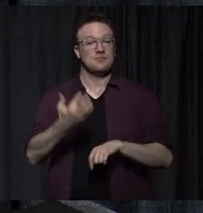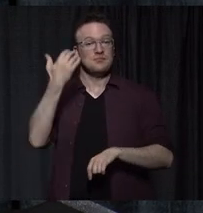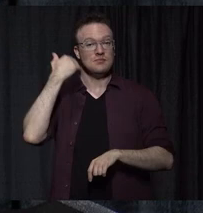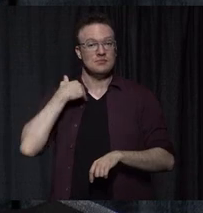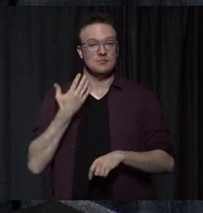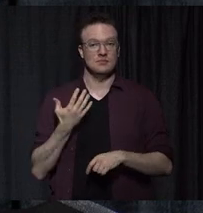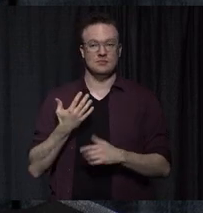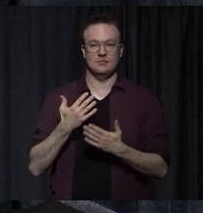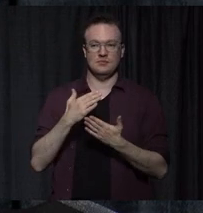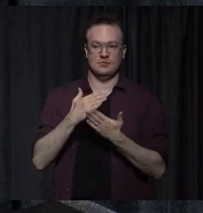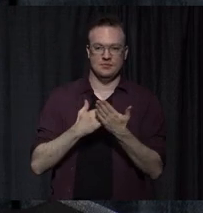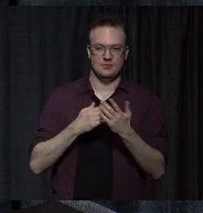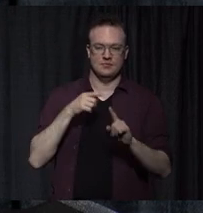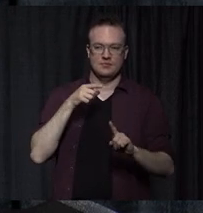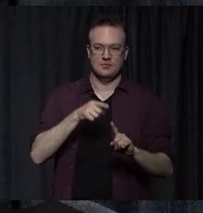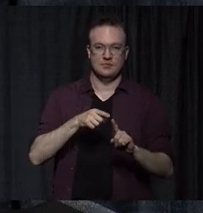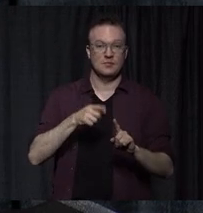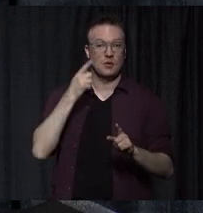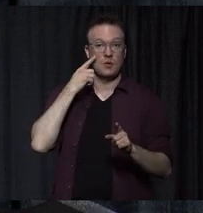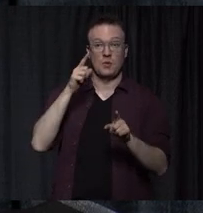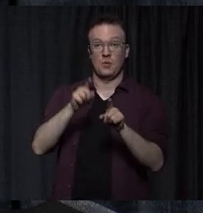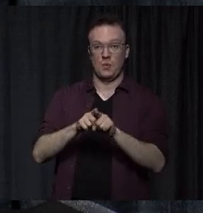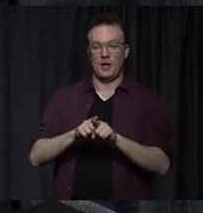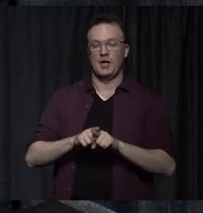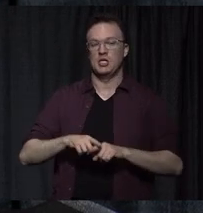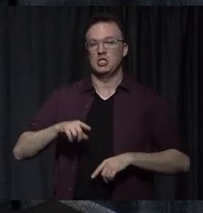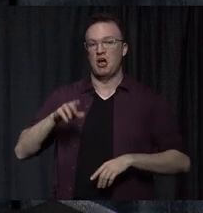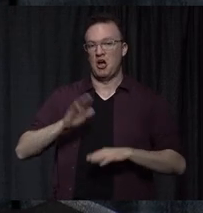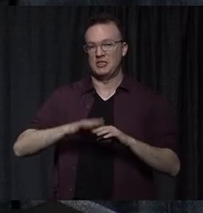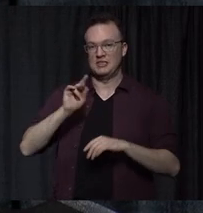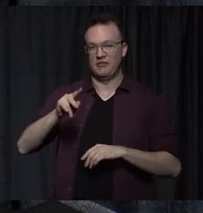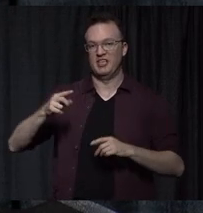journalist David Suzuki agreed to a televised debate